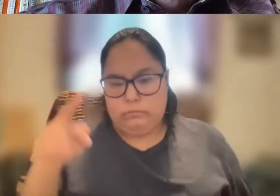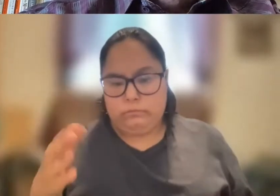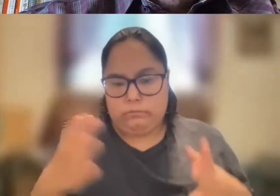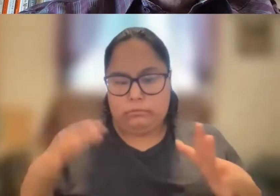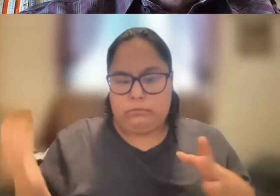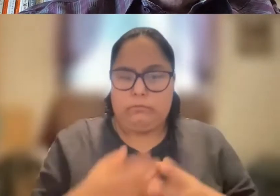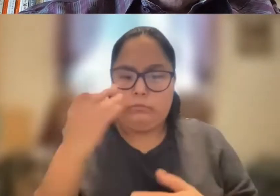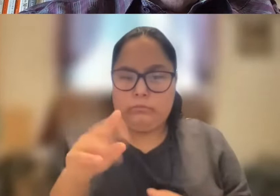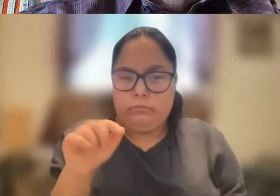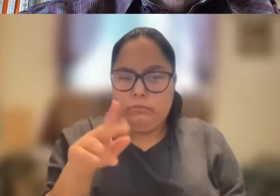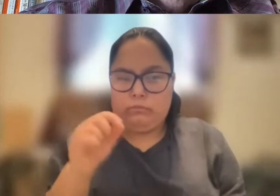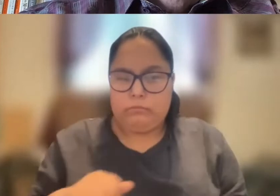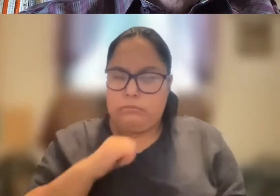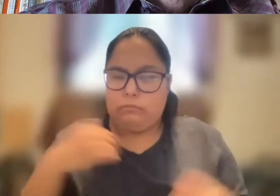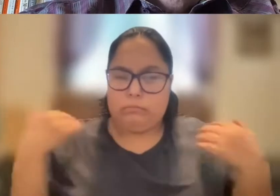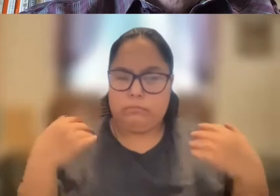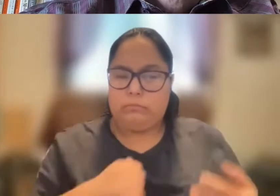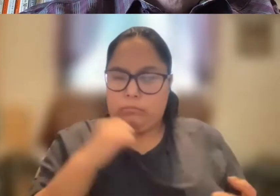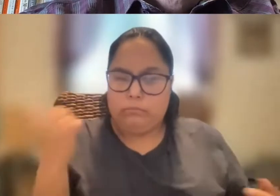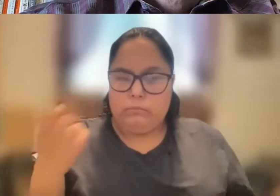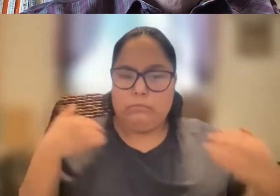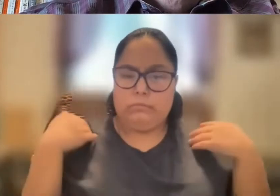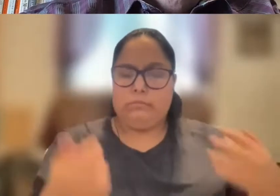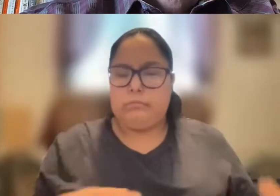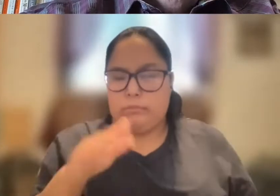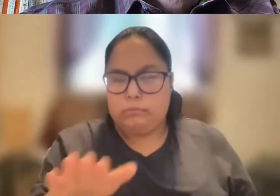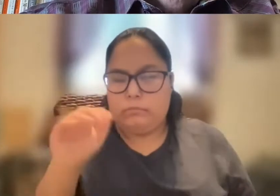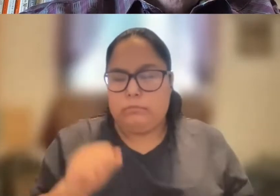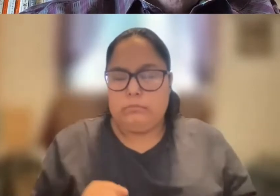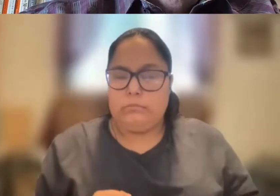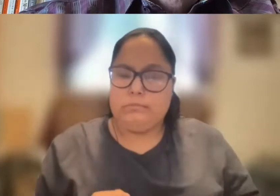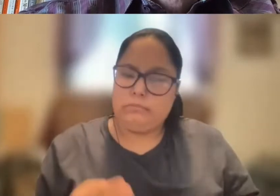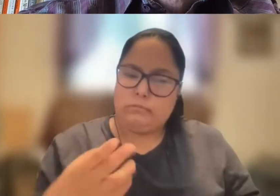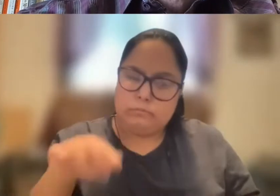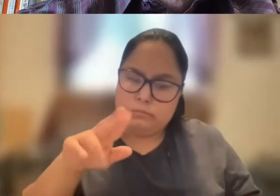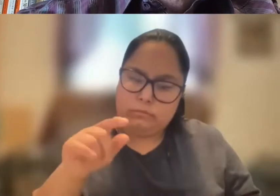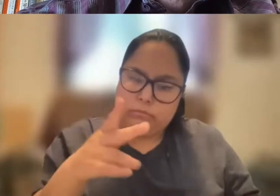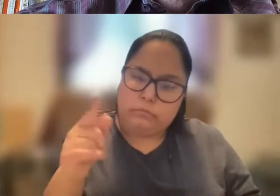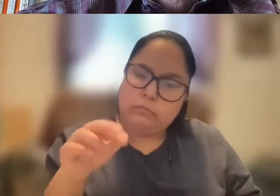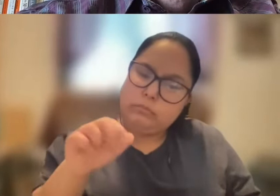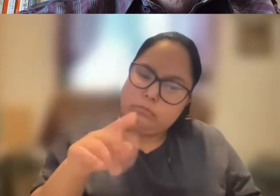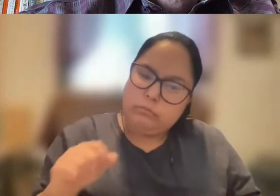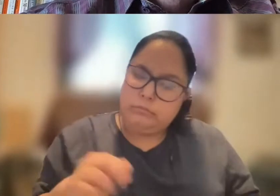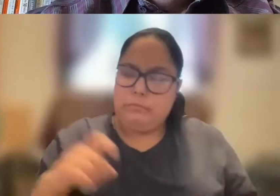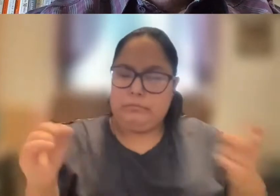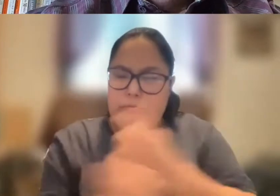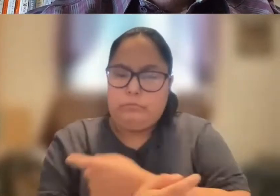military into that job. She does not have that. And I think her position, her desire for